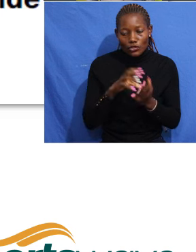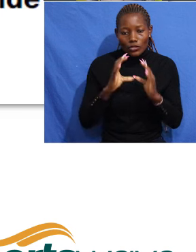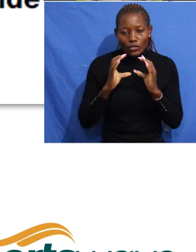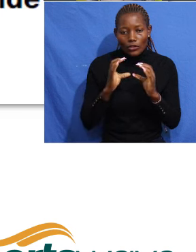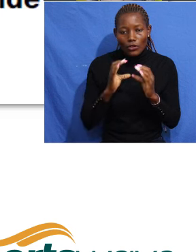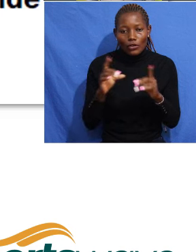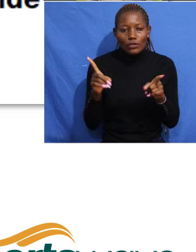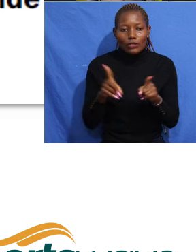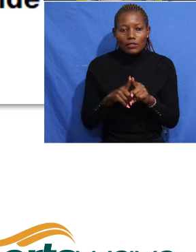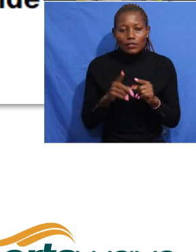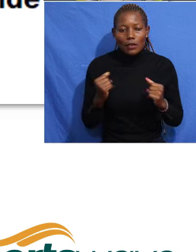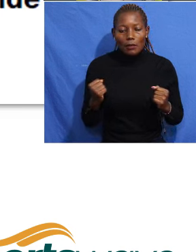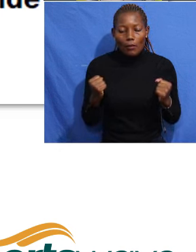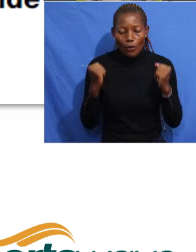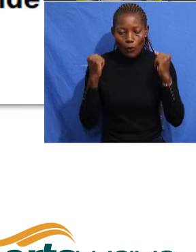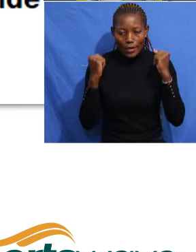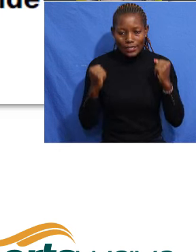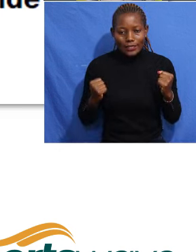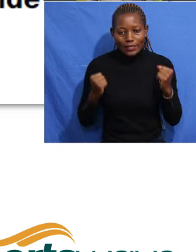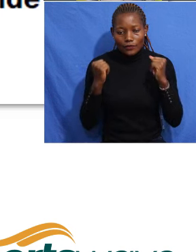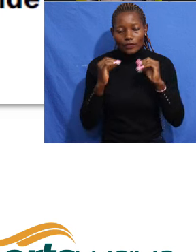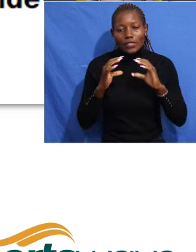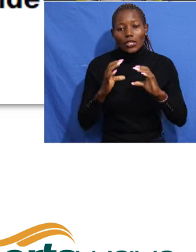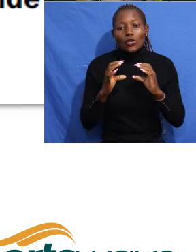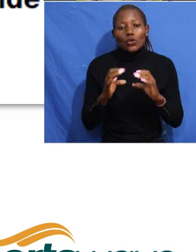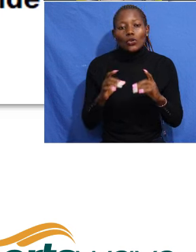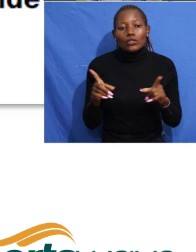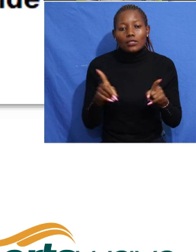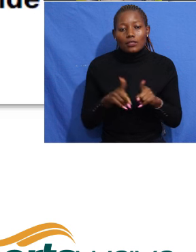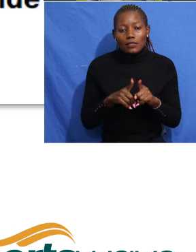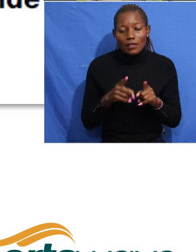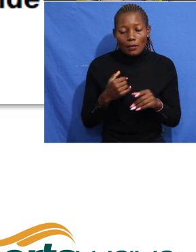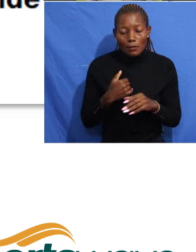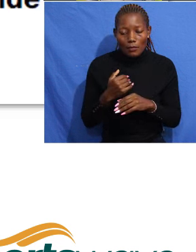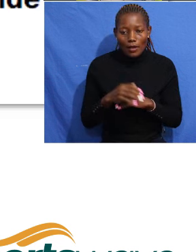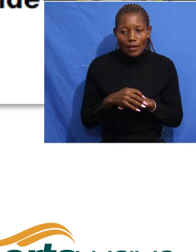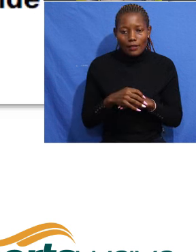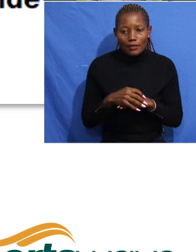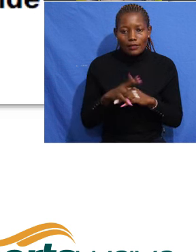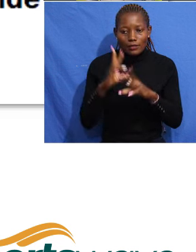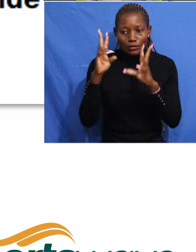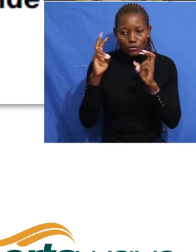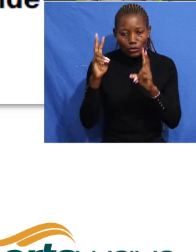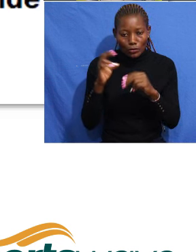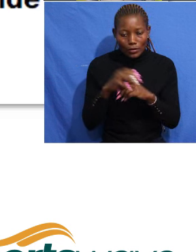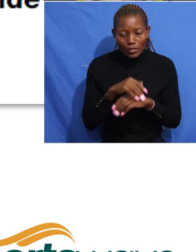and also weightlifting coach. So, and my main research topic is about